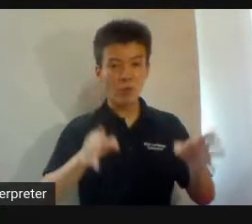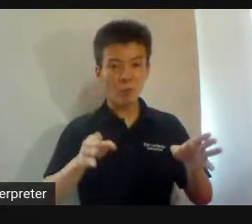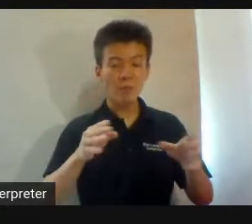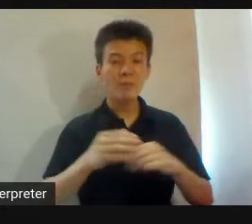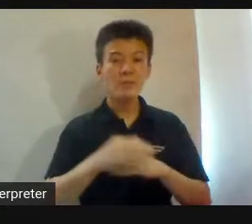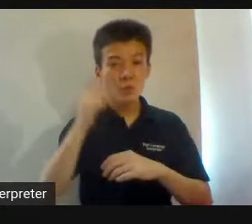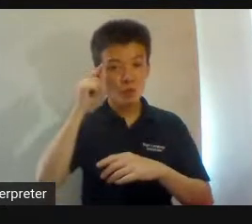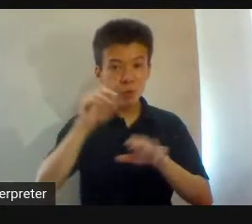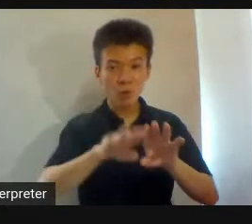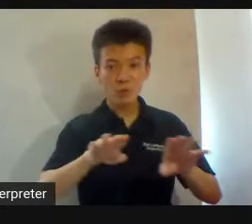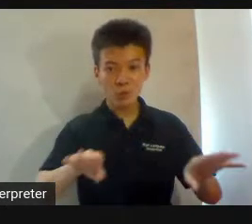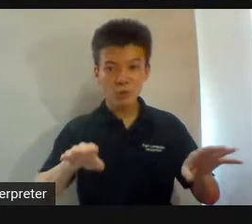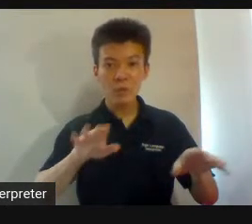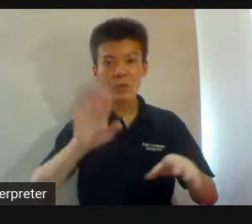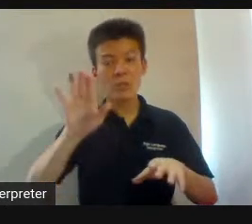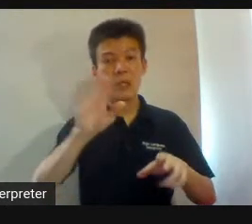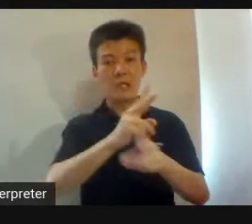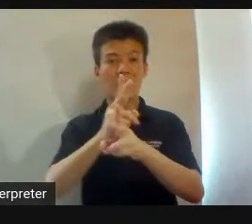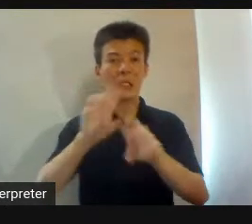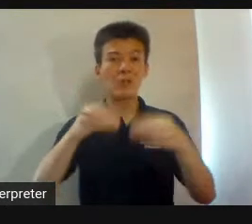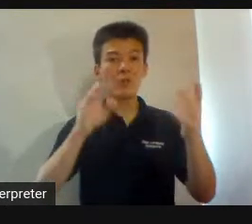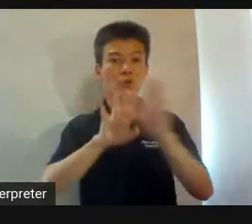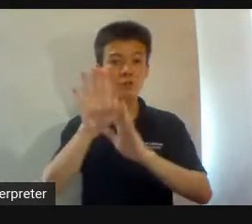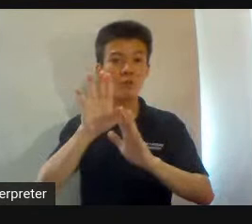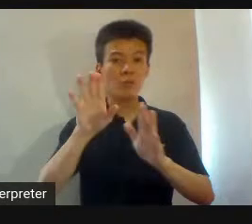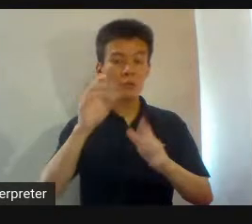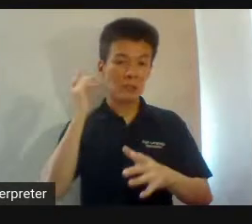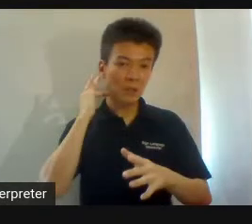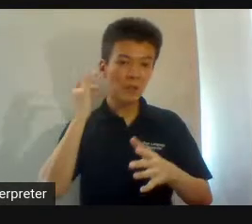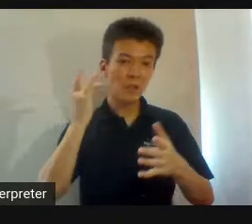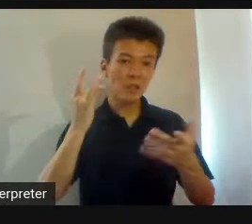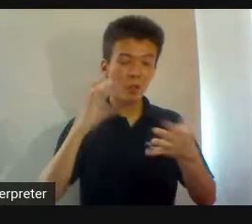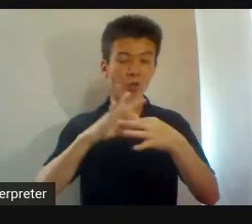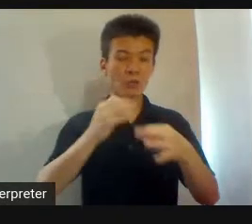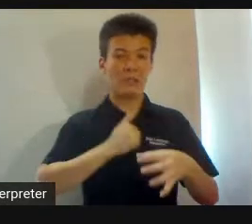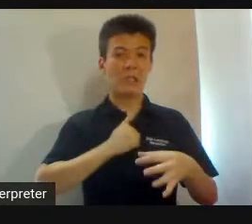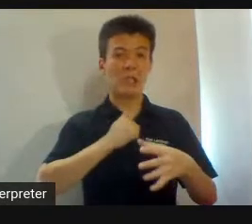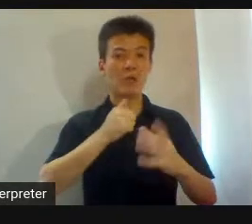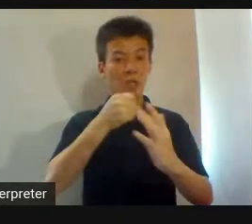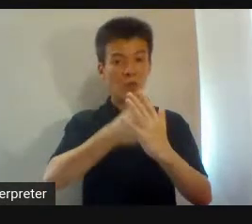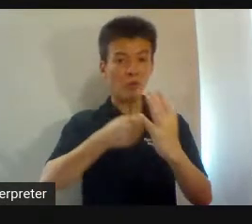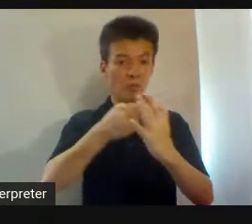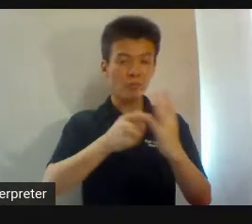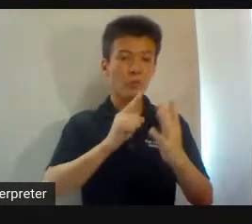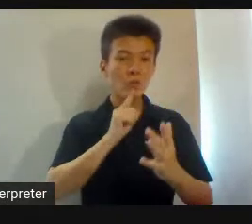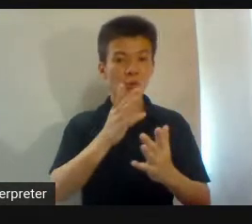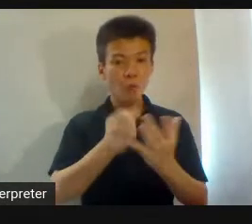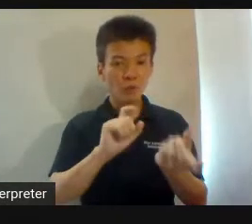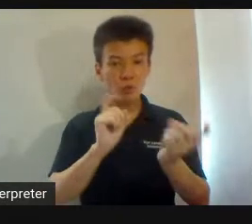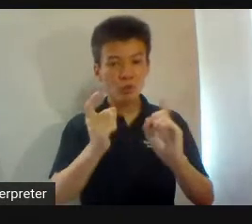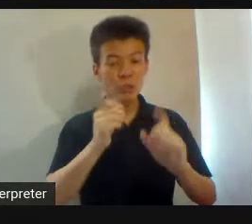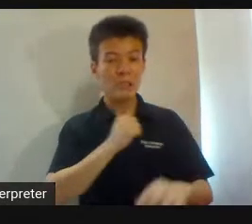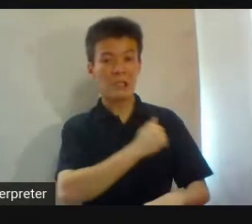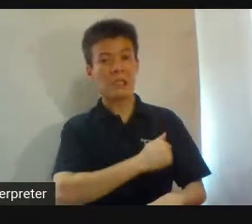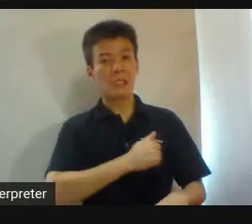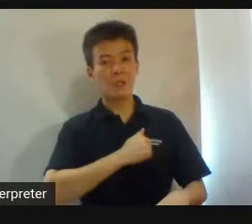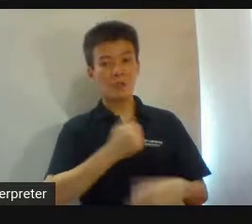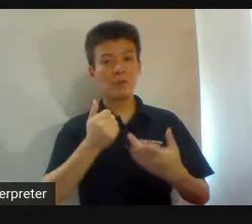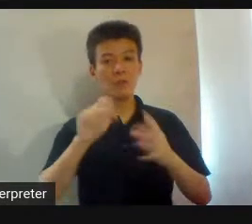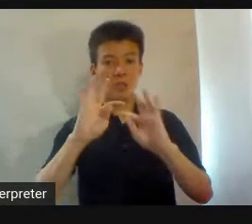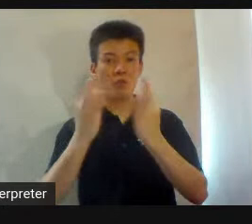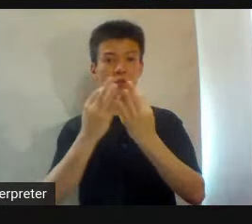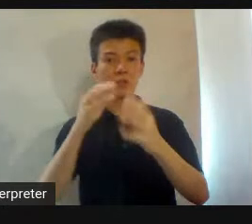for children and their caregivers to develop a sense of self-advocacy, really wanting to change the attitudes of families